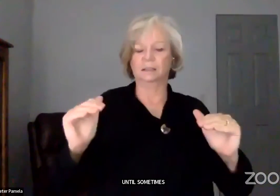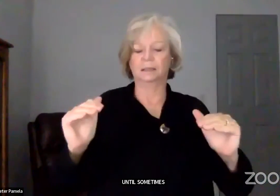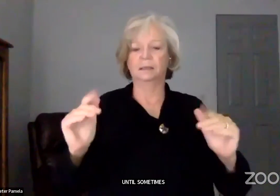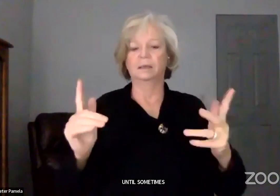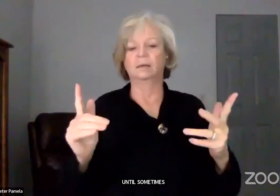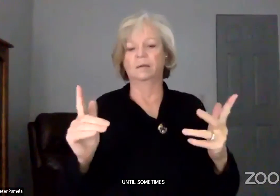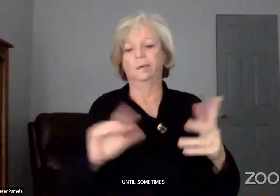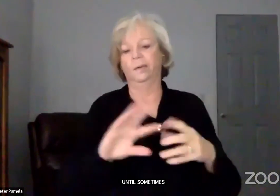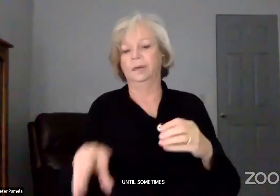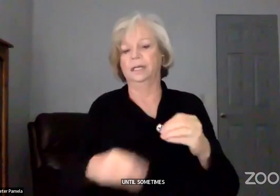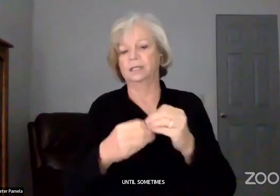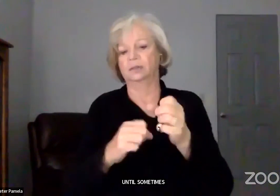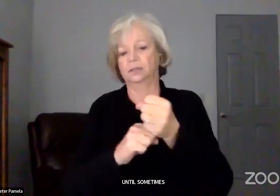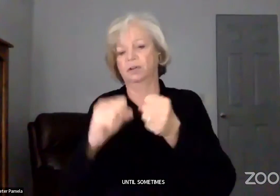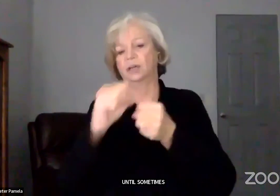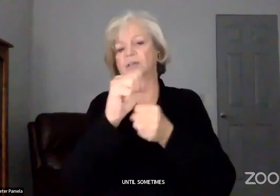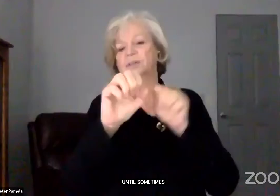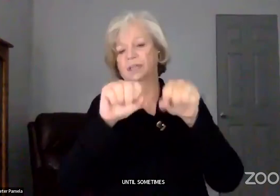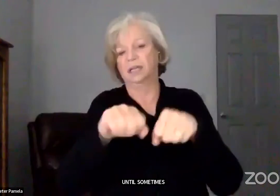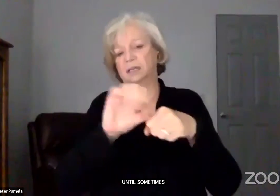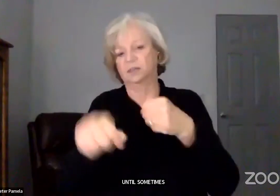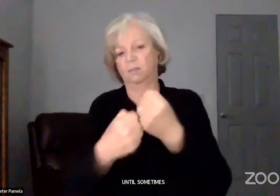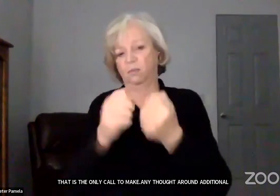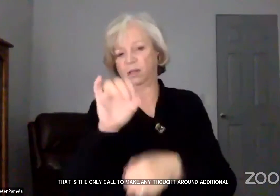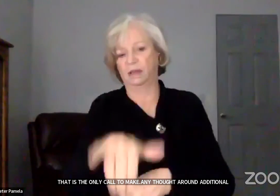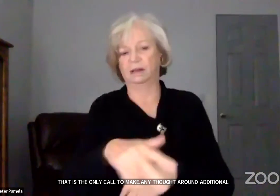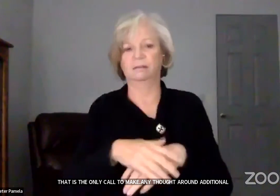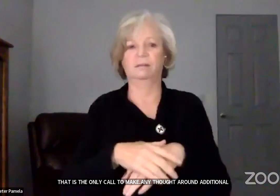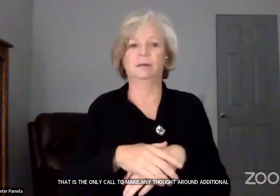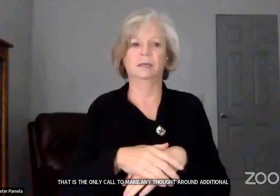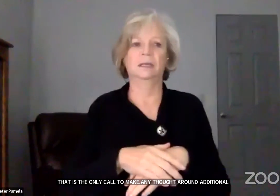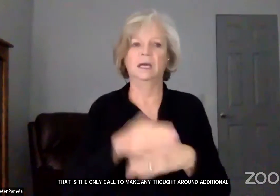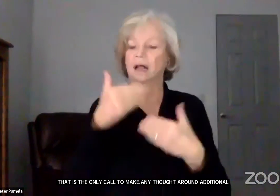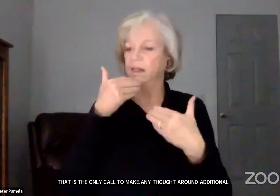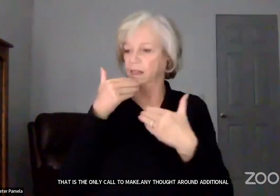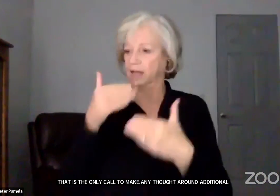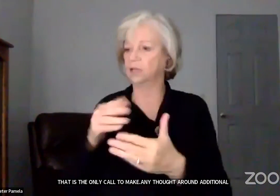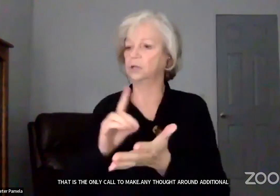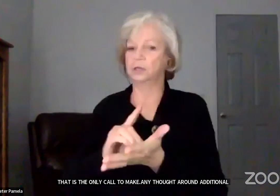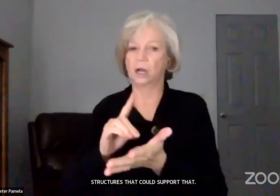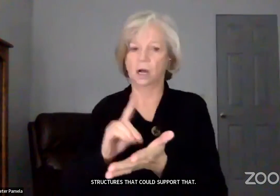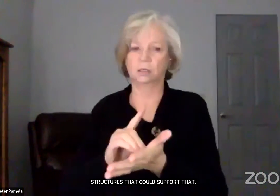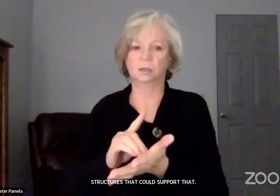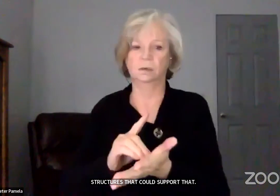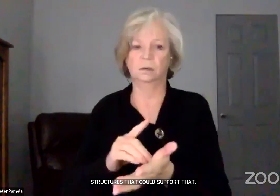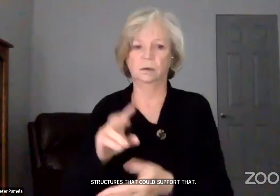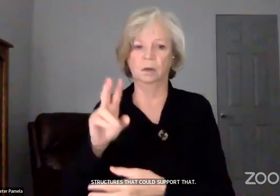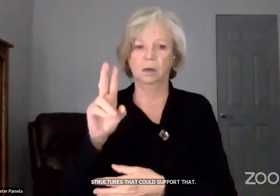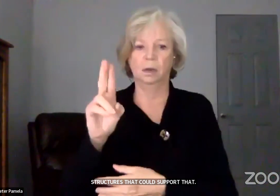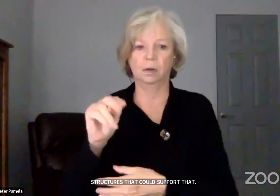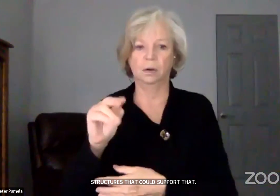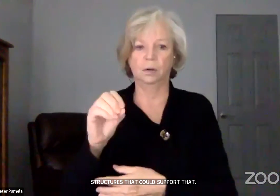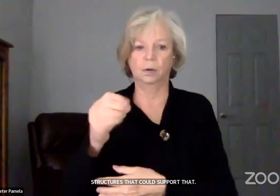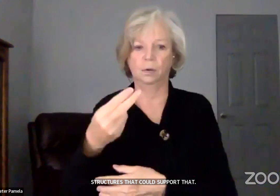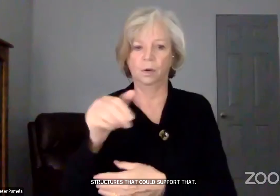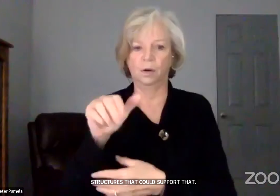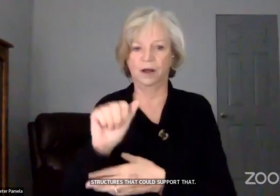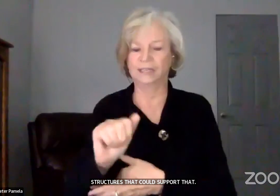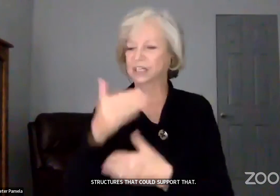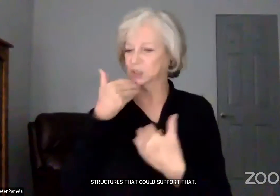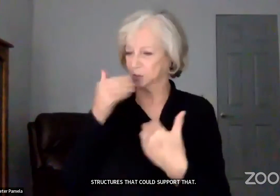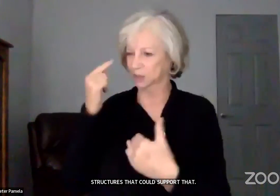I think that could support that. Yeah, that's great. Thanks, Dr. Noha. It's good to see you.